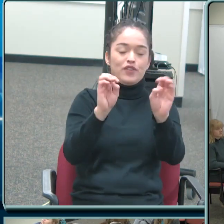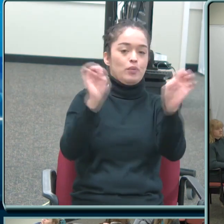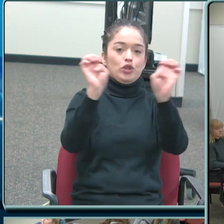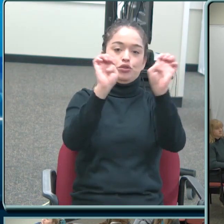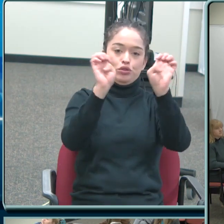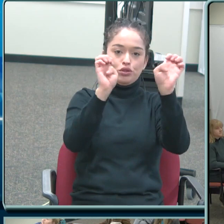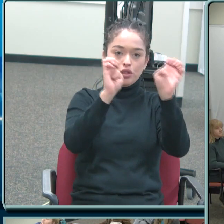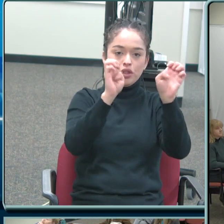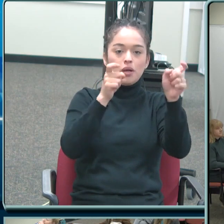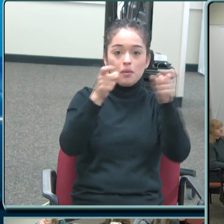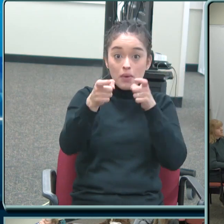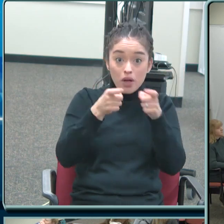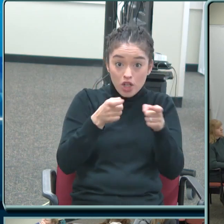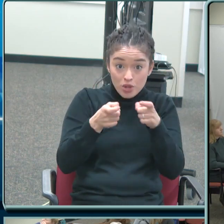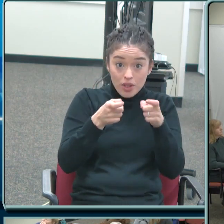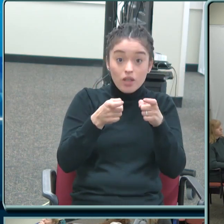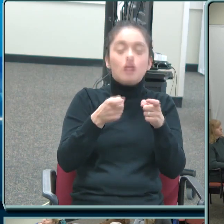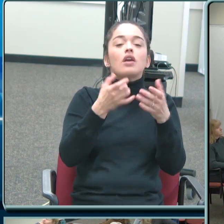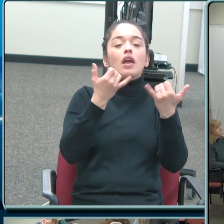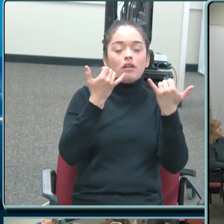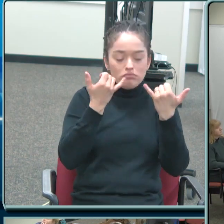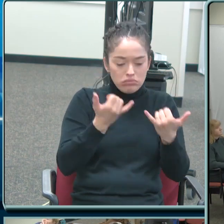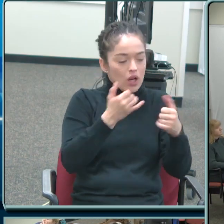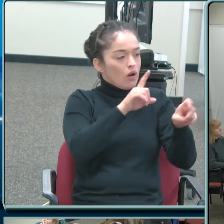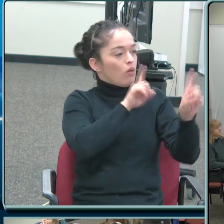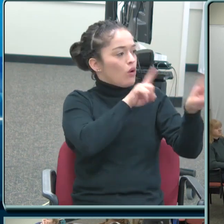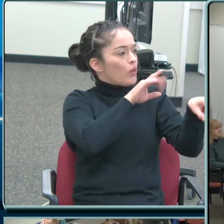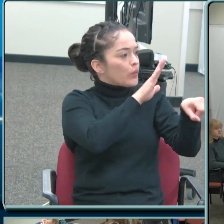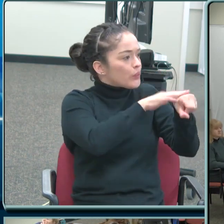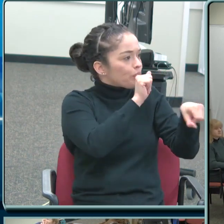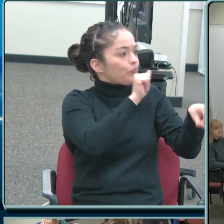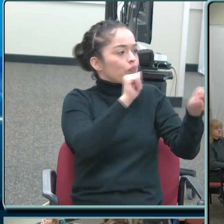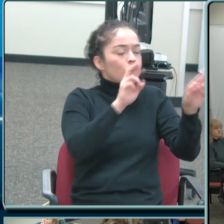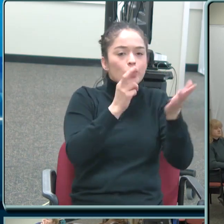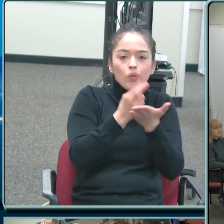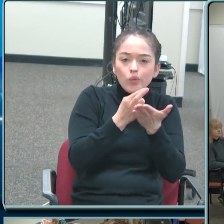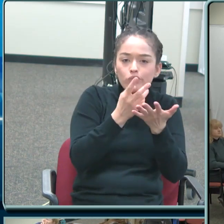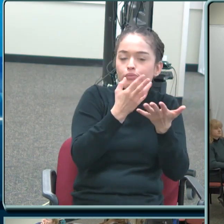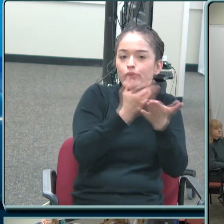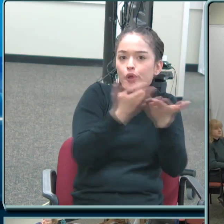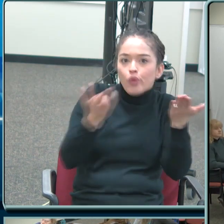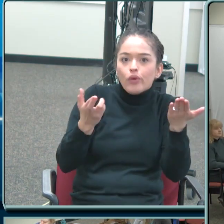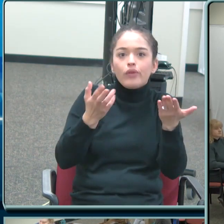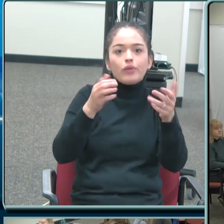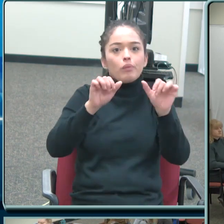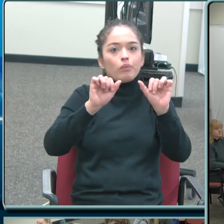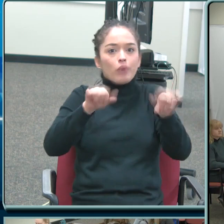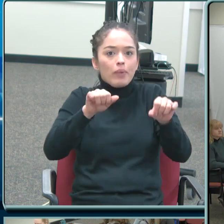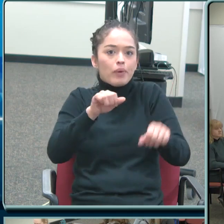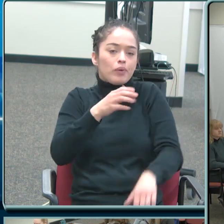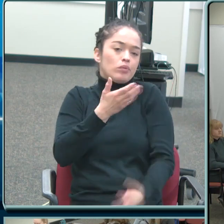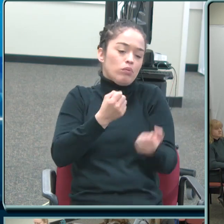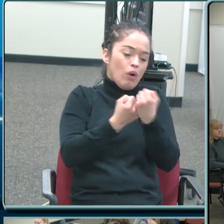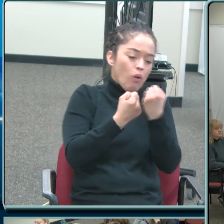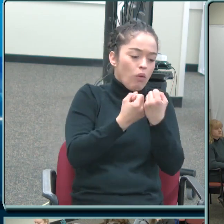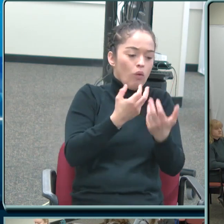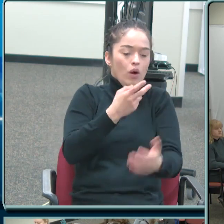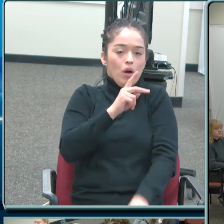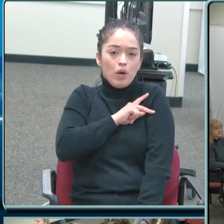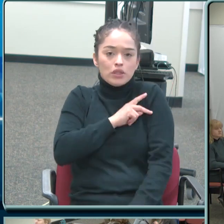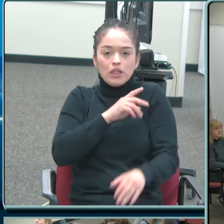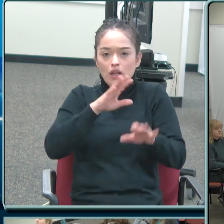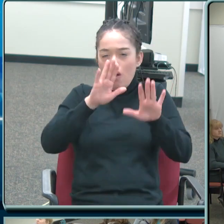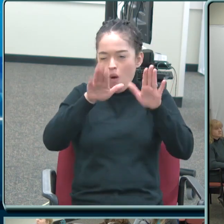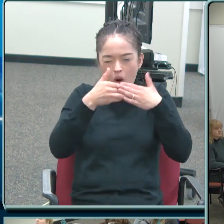of Emergency Management and request resources, capabilities, support, personnel through the Emergency Coordination Center.